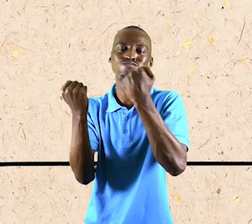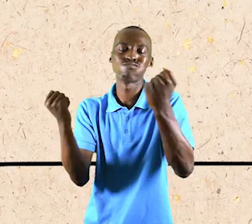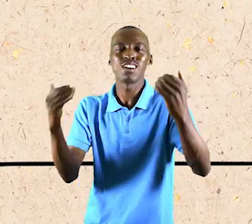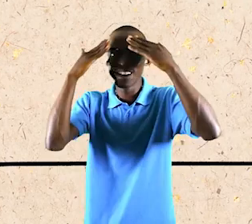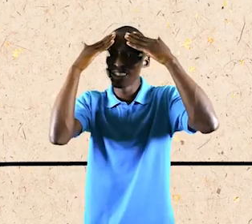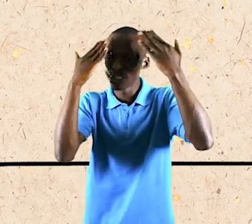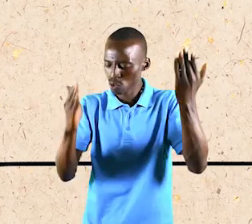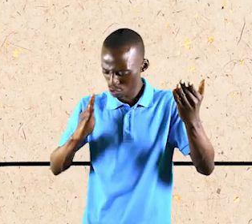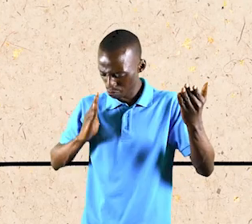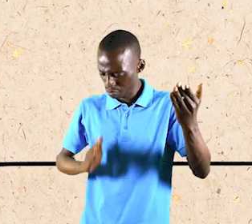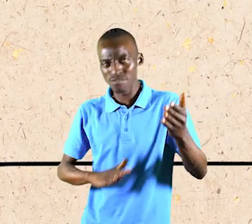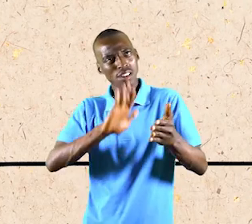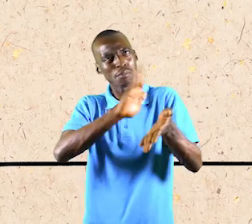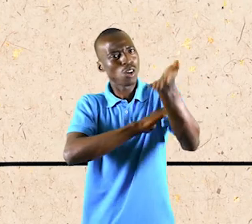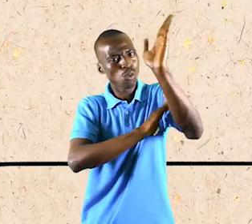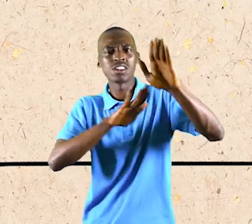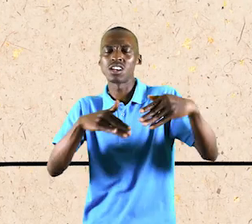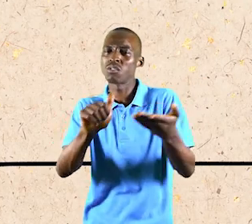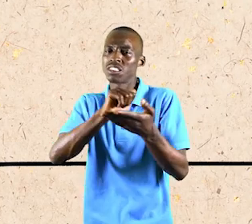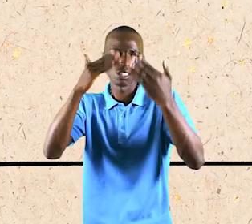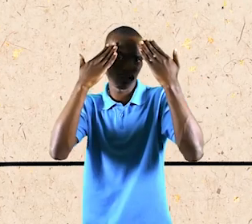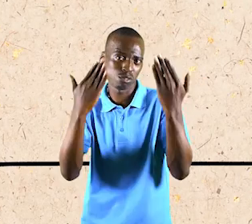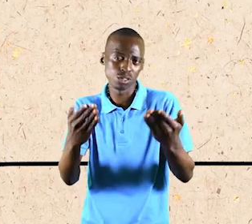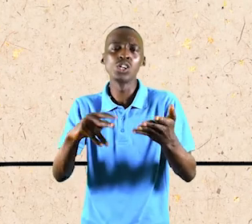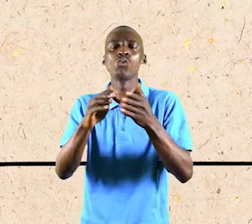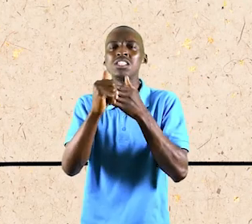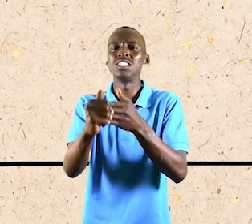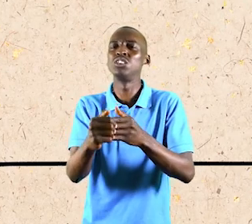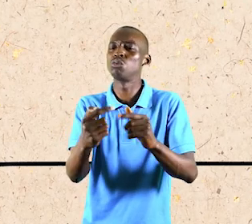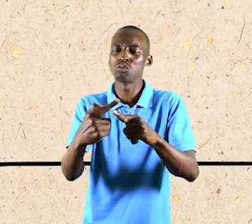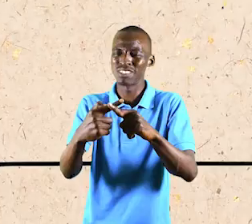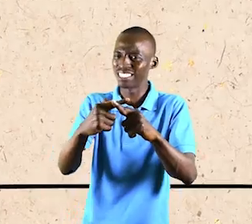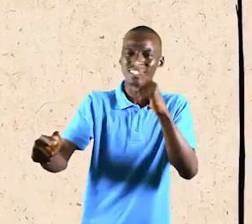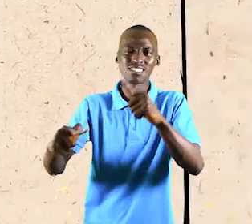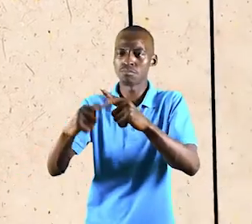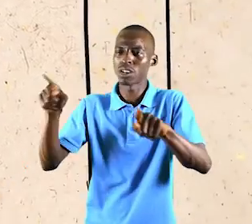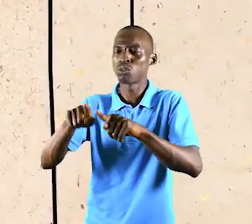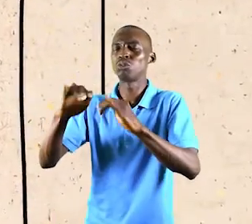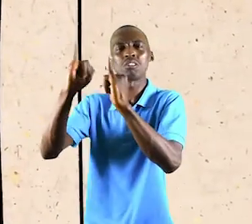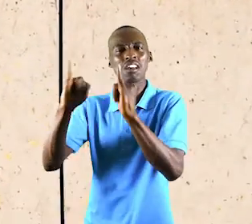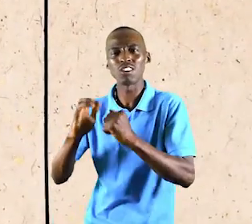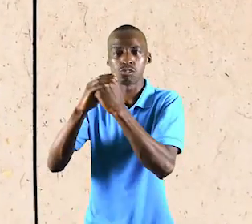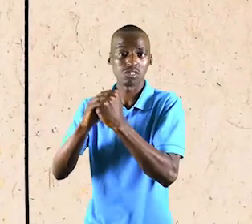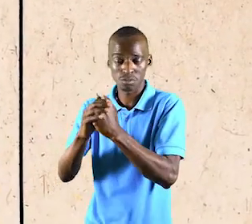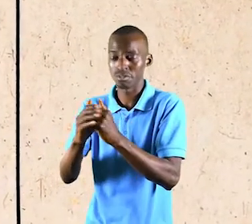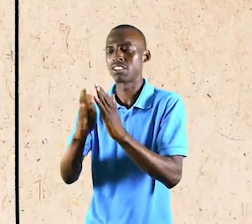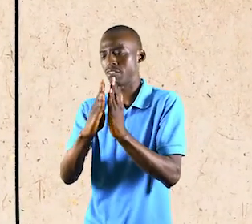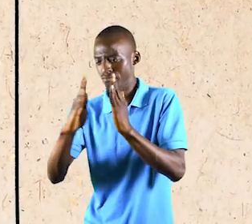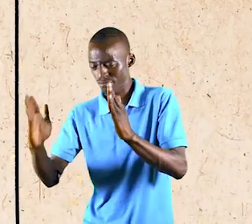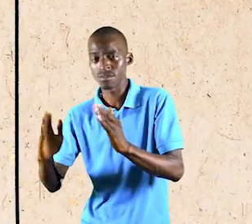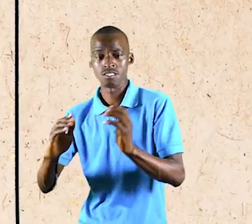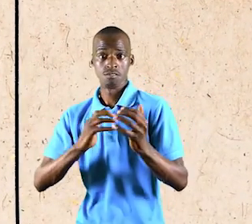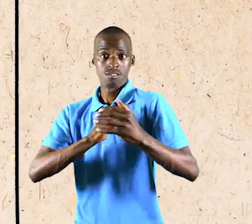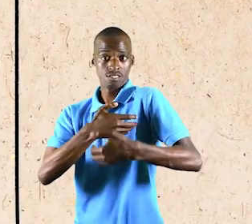know the character of their own God, which leads to murder and to false worship. The last judge, Samson, is by far